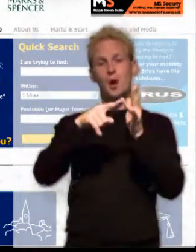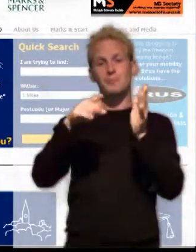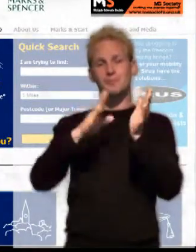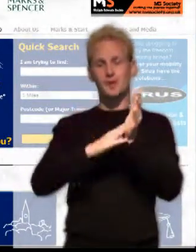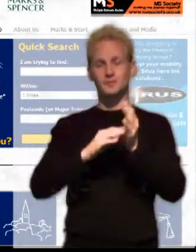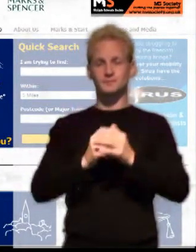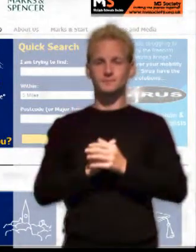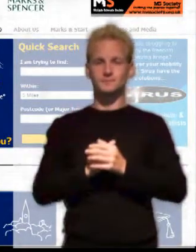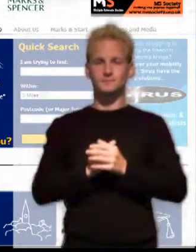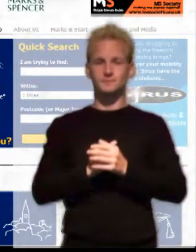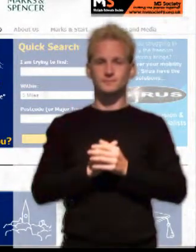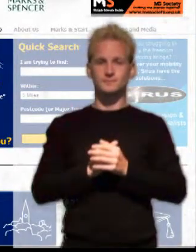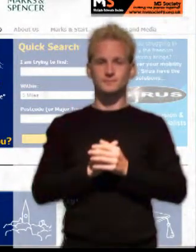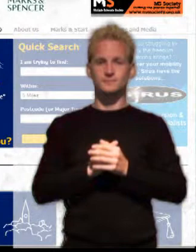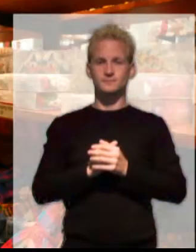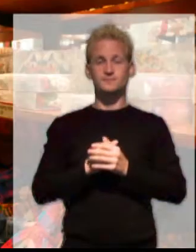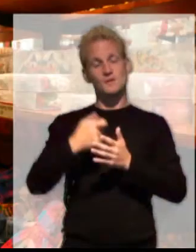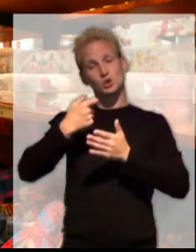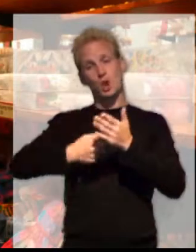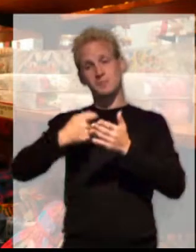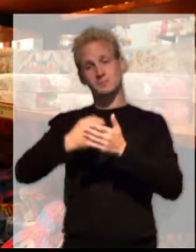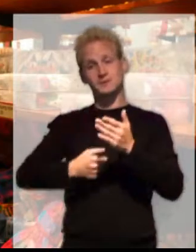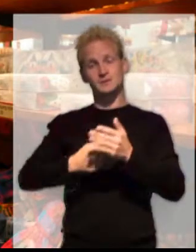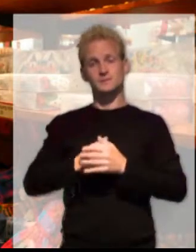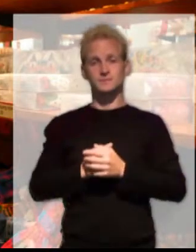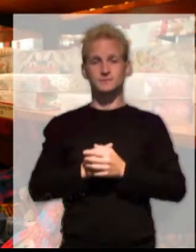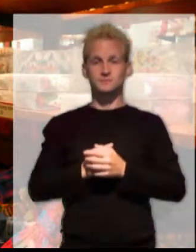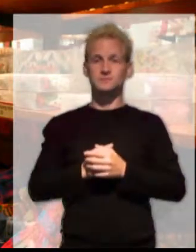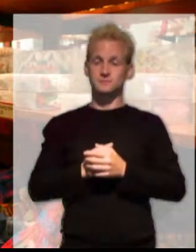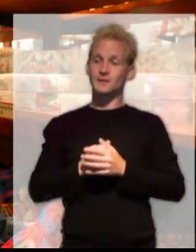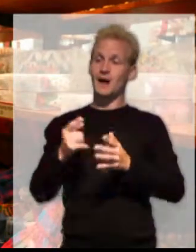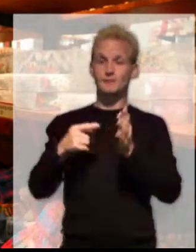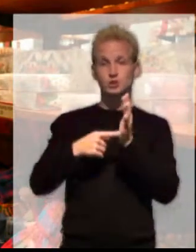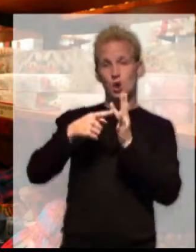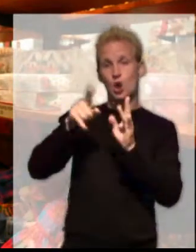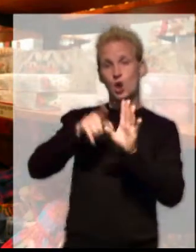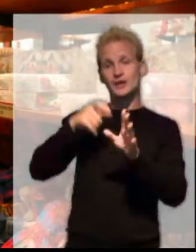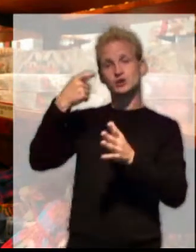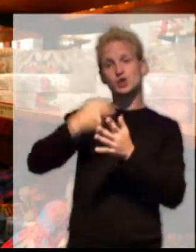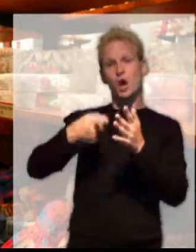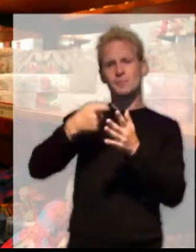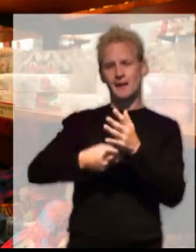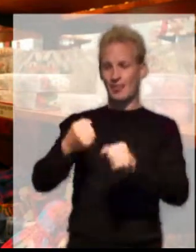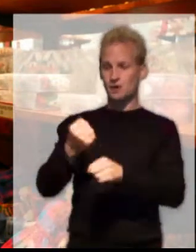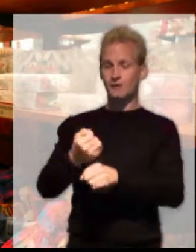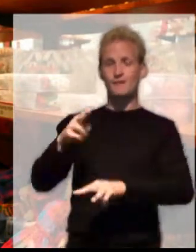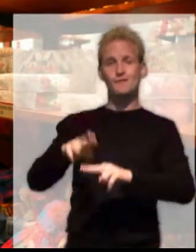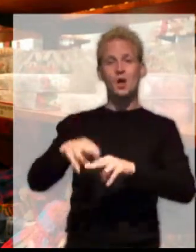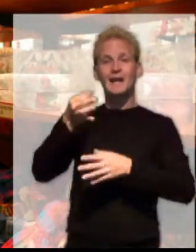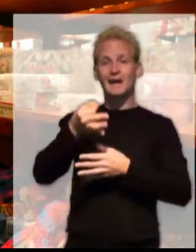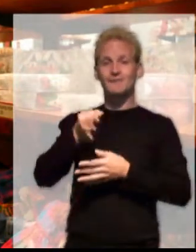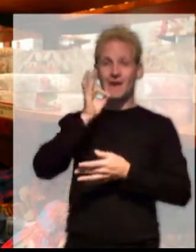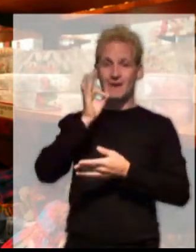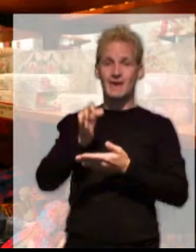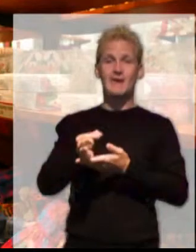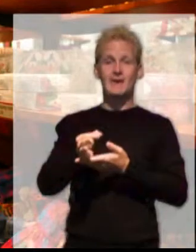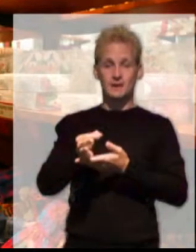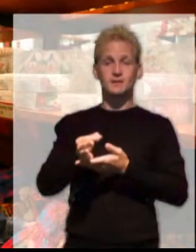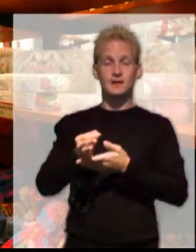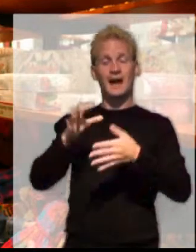.com Shops There is a toy shop in the ground floor cafe area